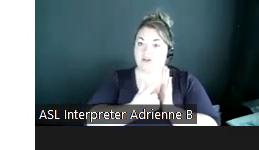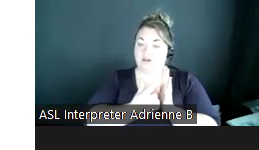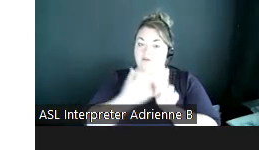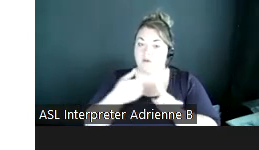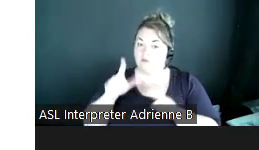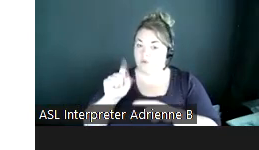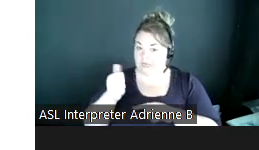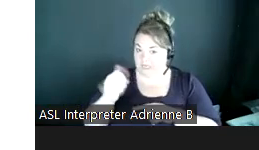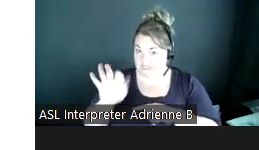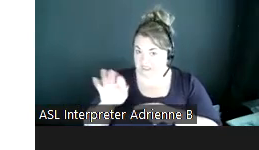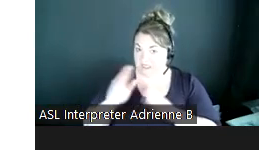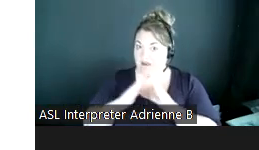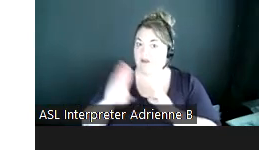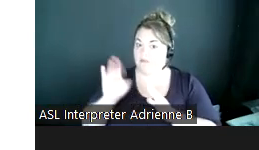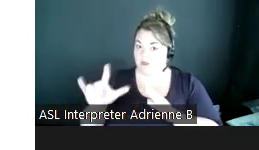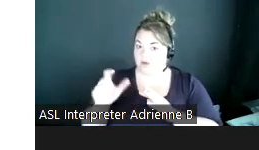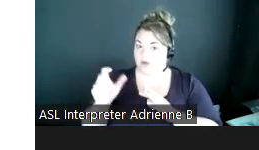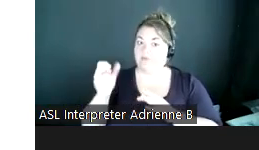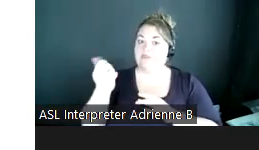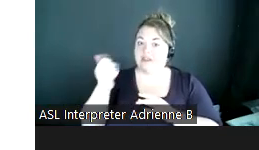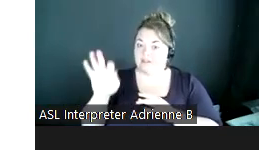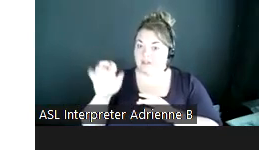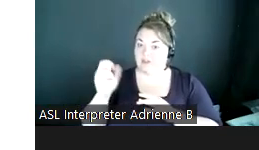Bill 19-1237.